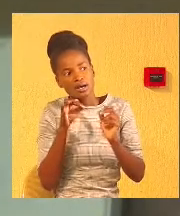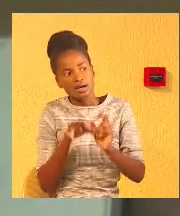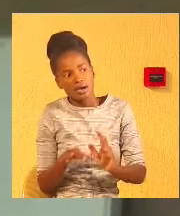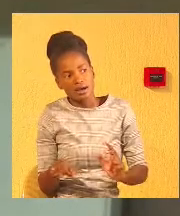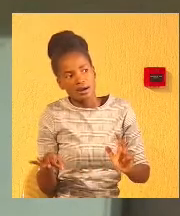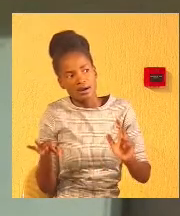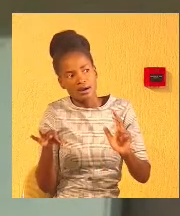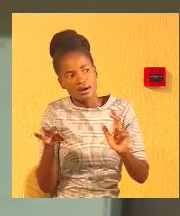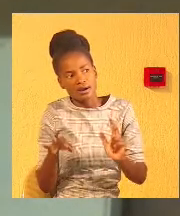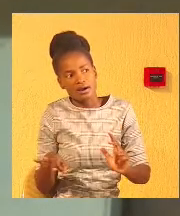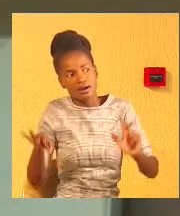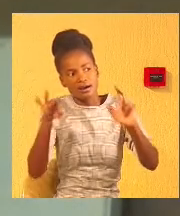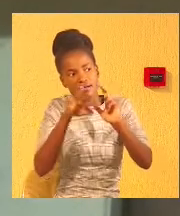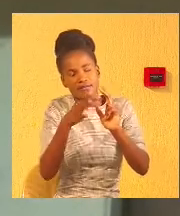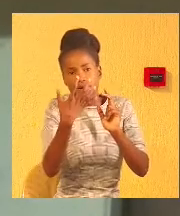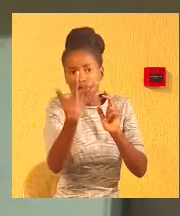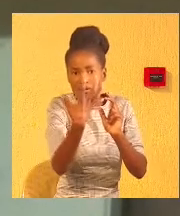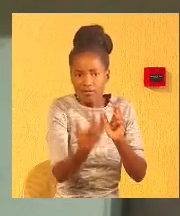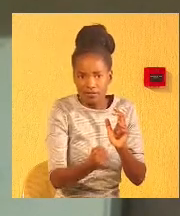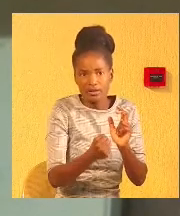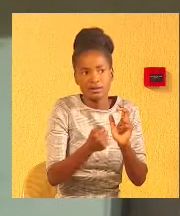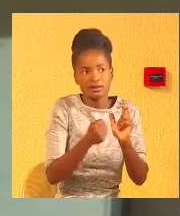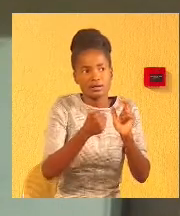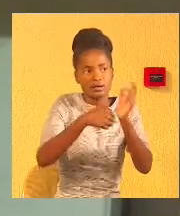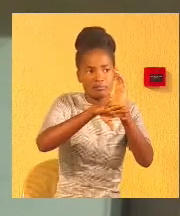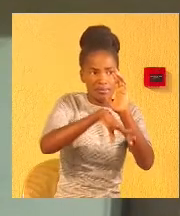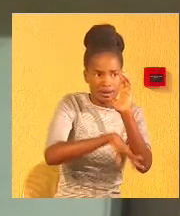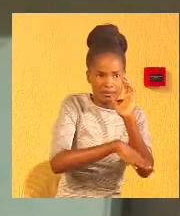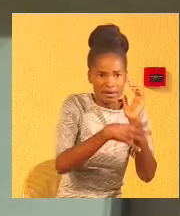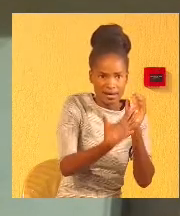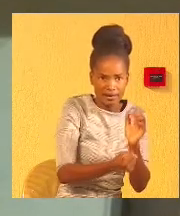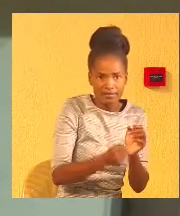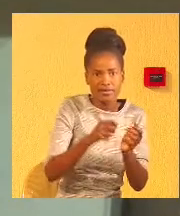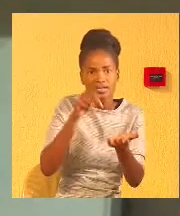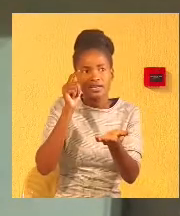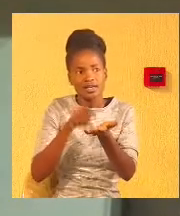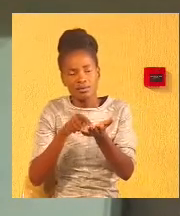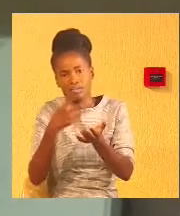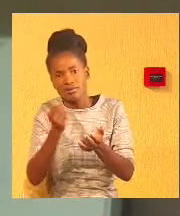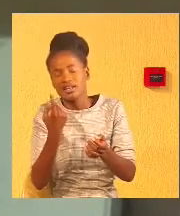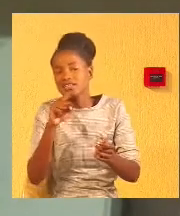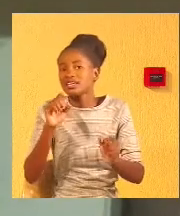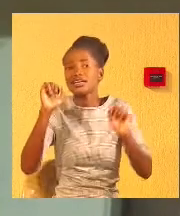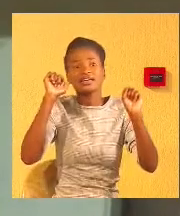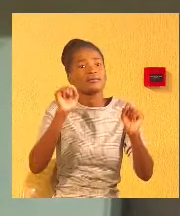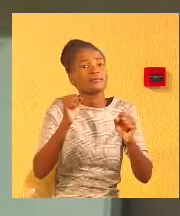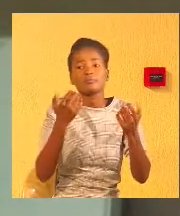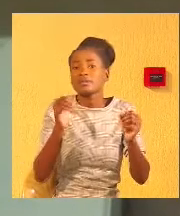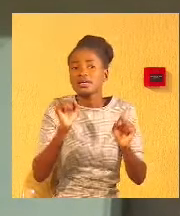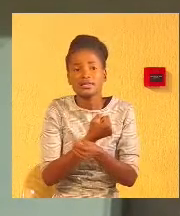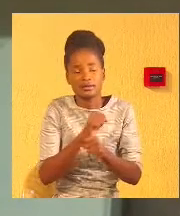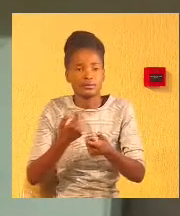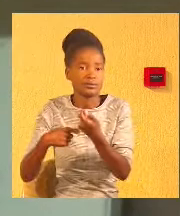are sitting with the produce without the market. And I think that's one thing that we need to really look at,